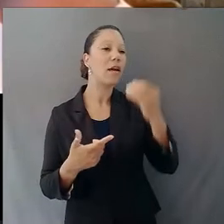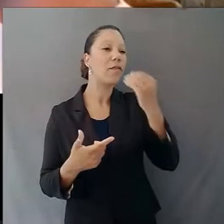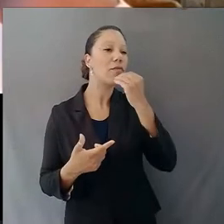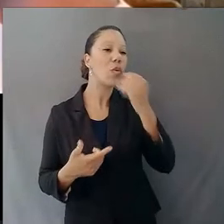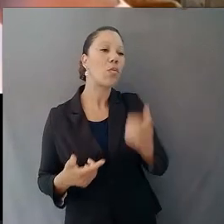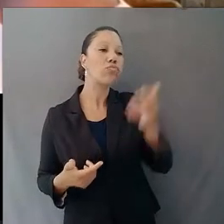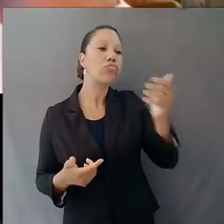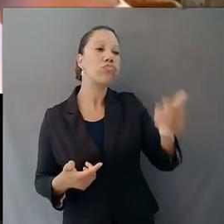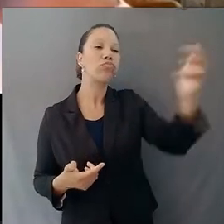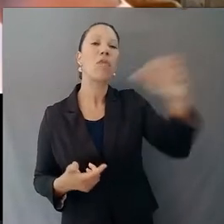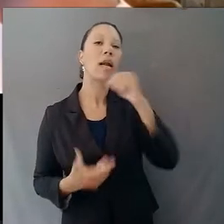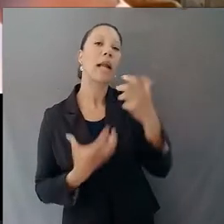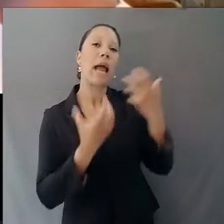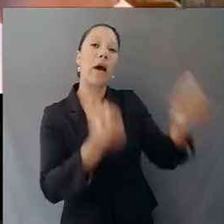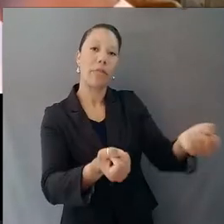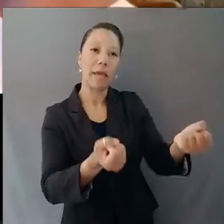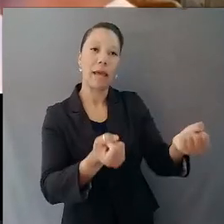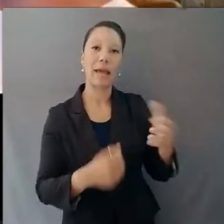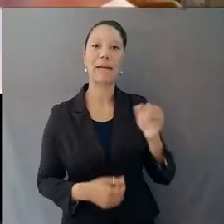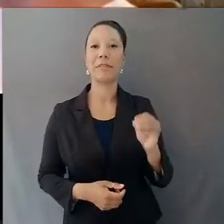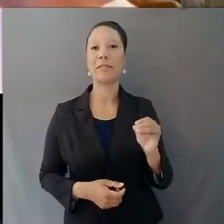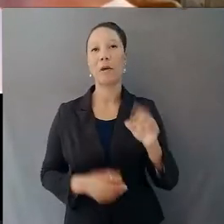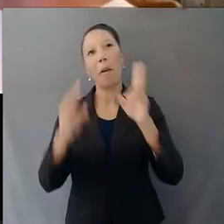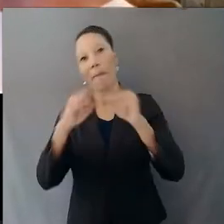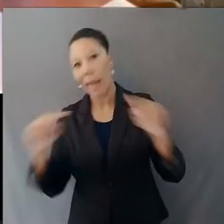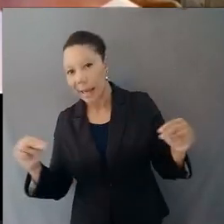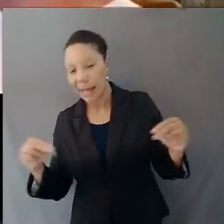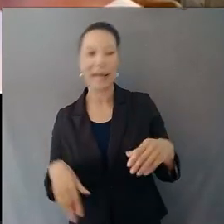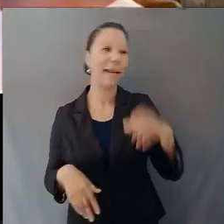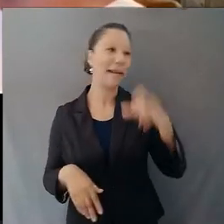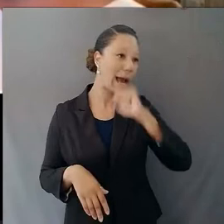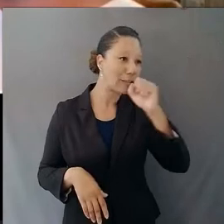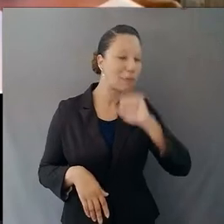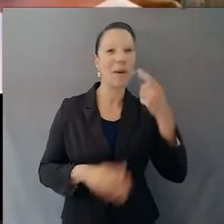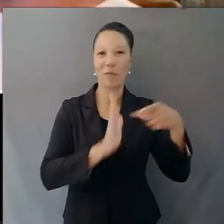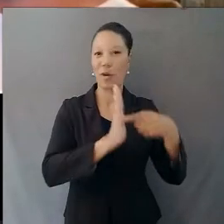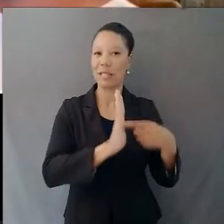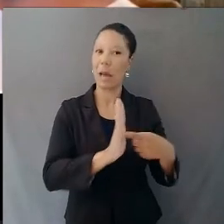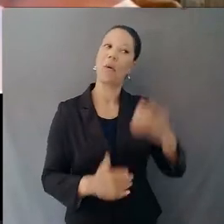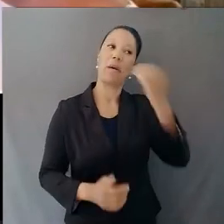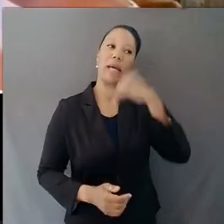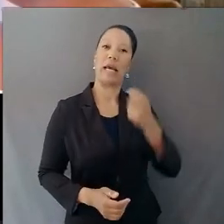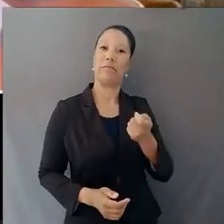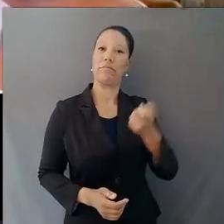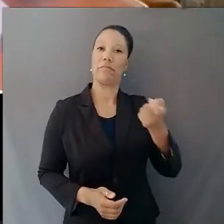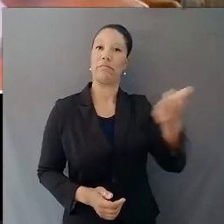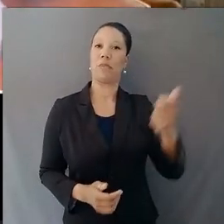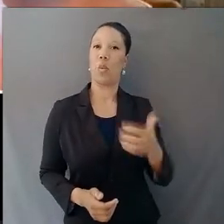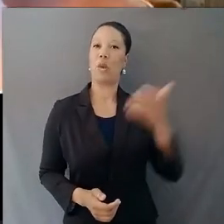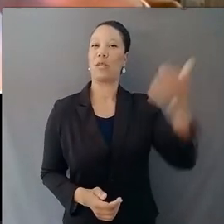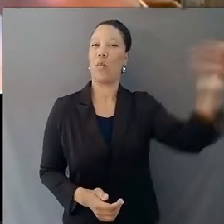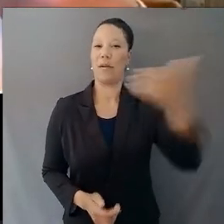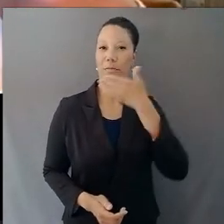some things that we enjoy occasionally. Right, enjoy especially. Well, Anne, I want to thank you so much. I'm going to be off to do